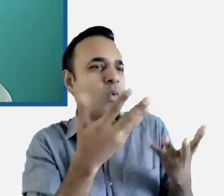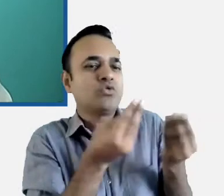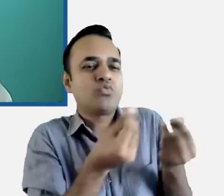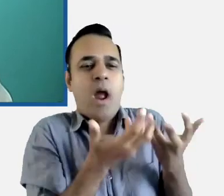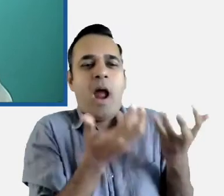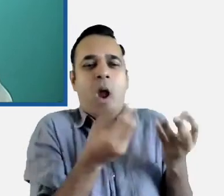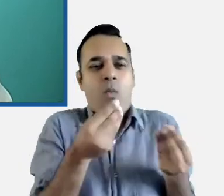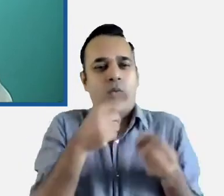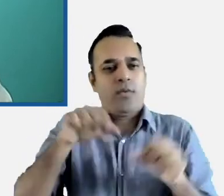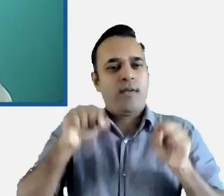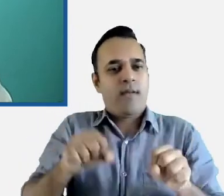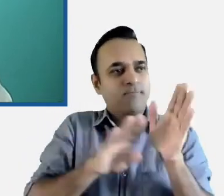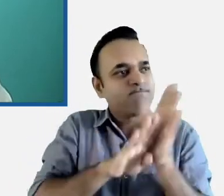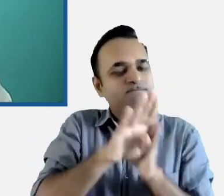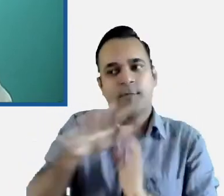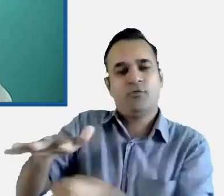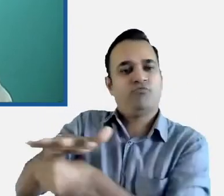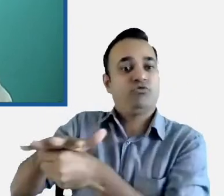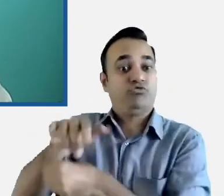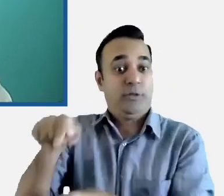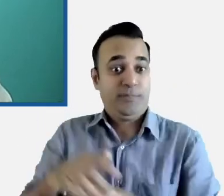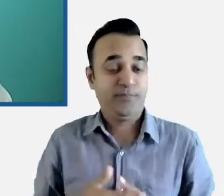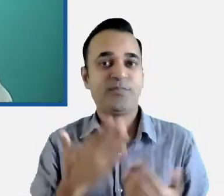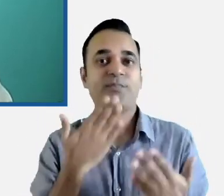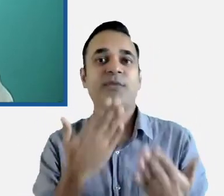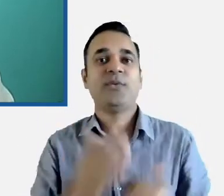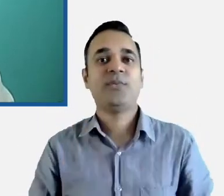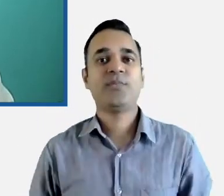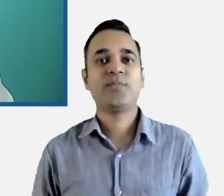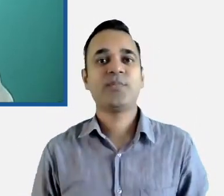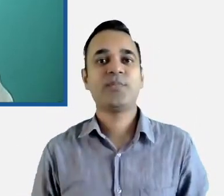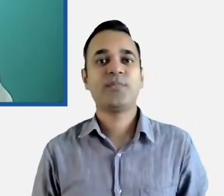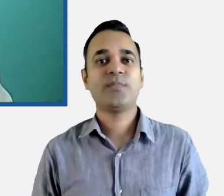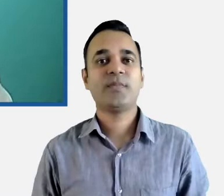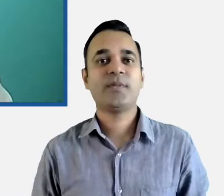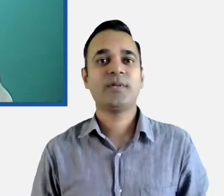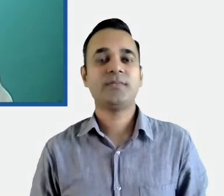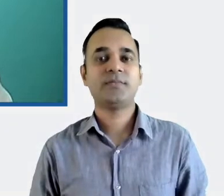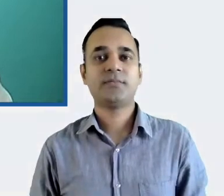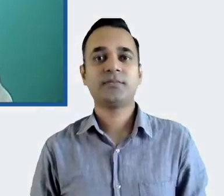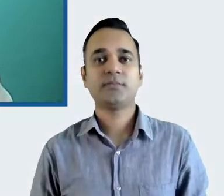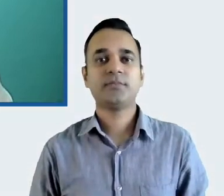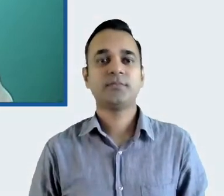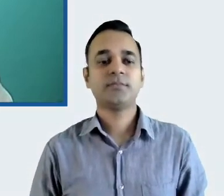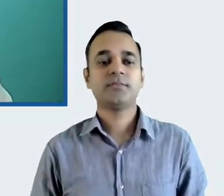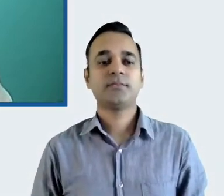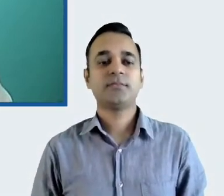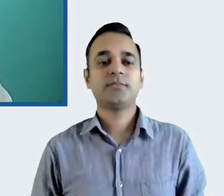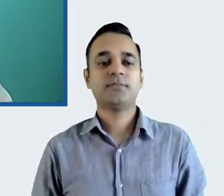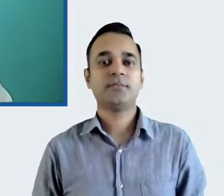Gracias, Mr. Lopez. We are going to move forward into the first question and answer